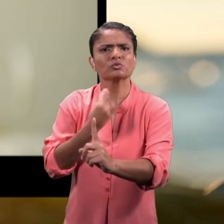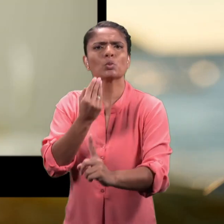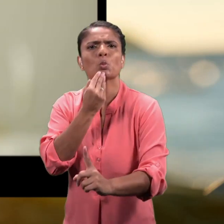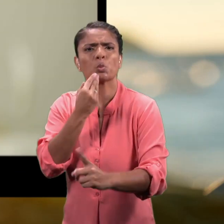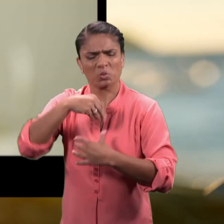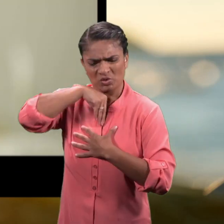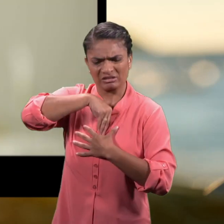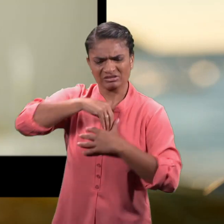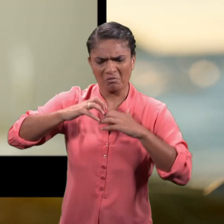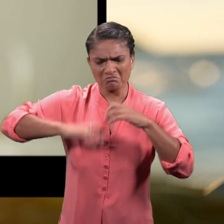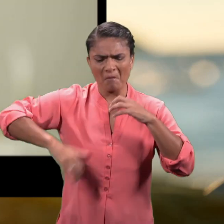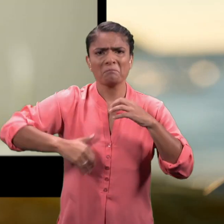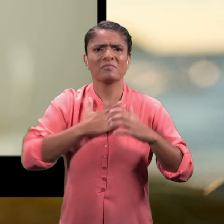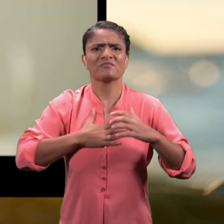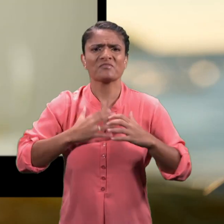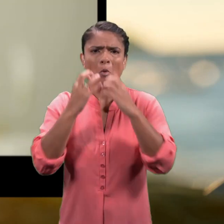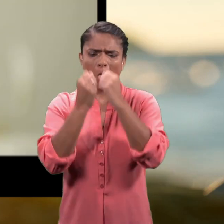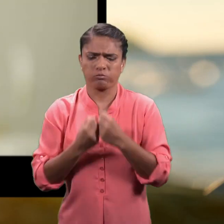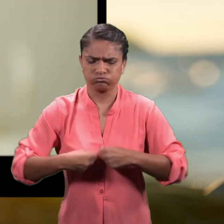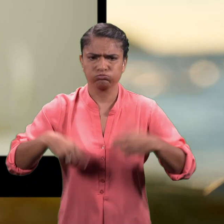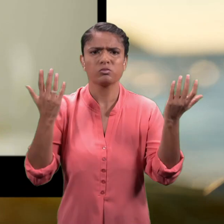so don't lose hope.